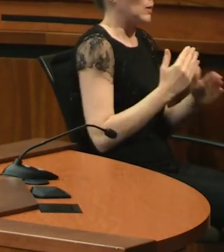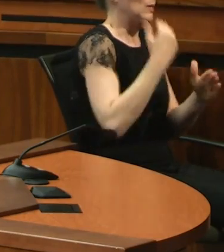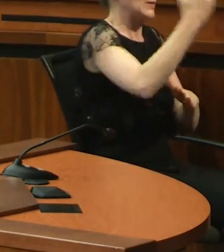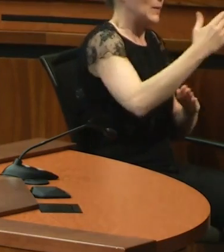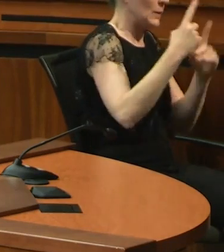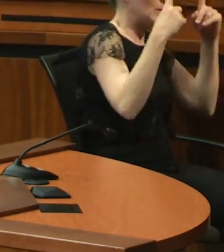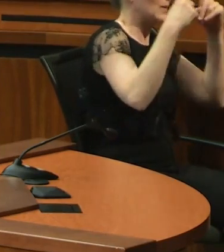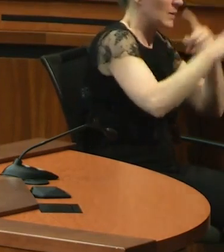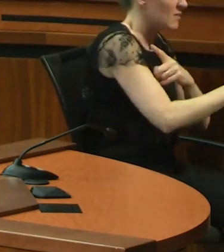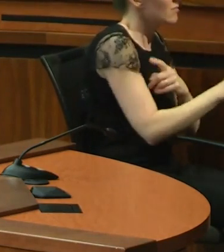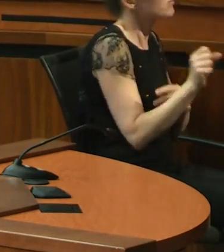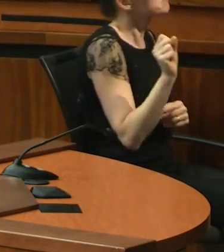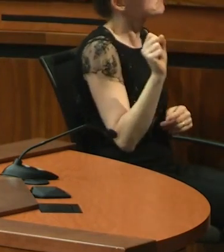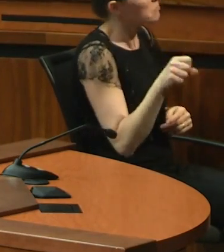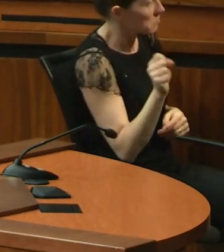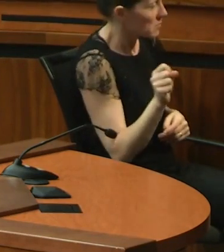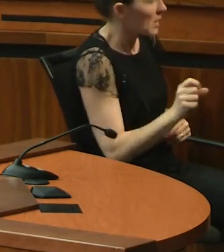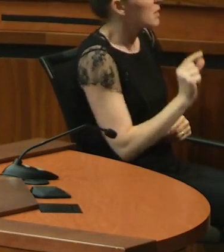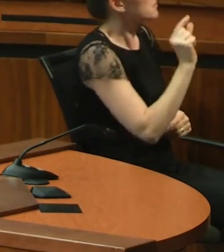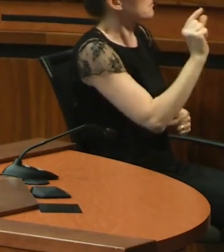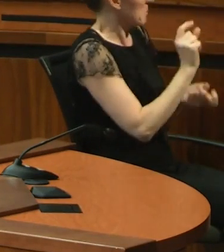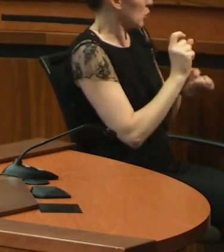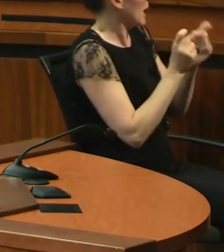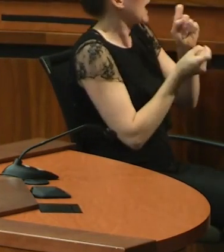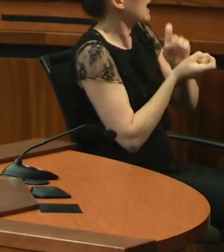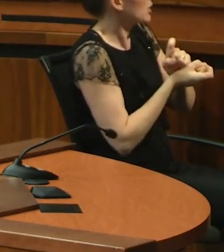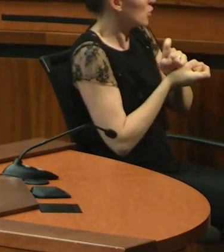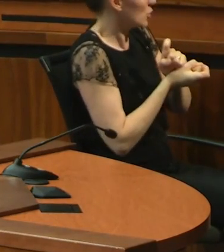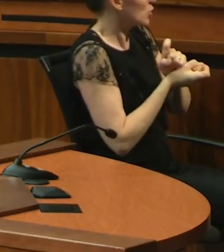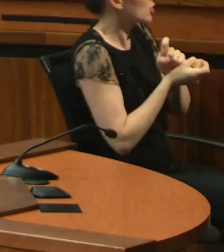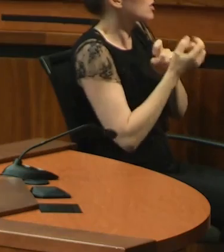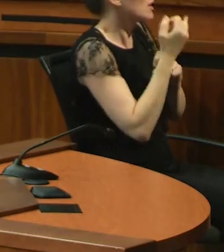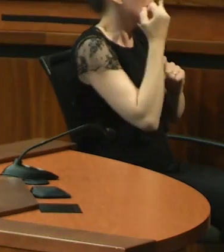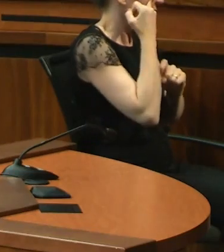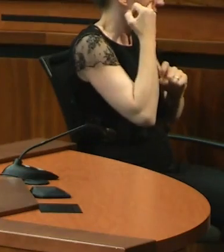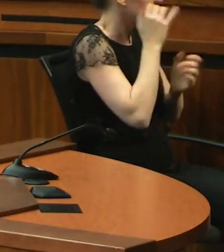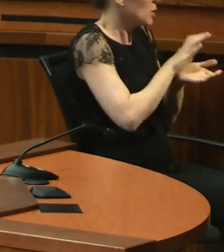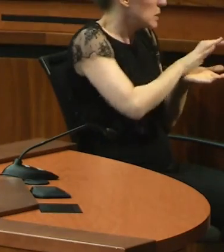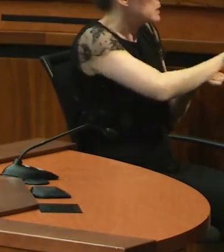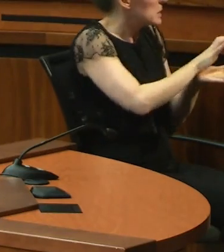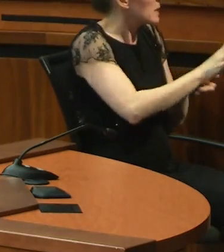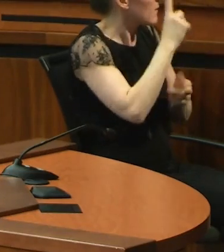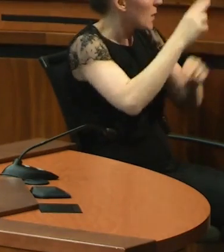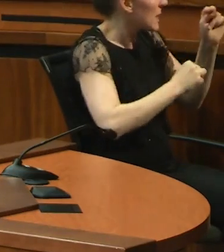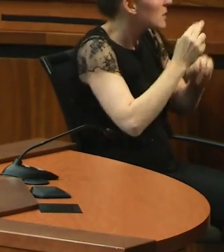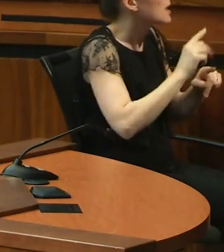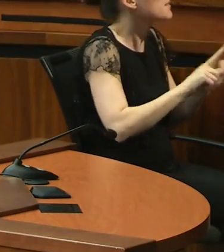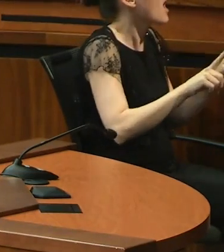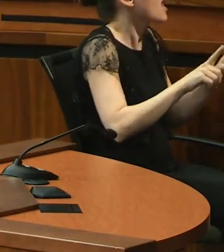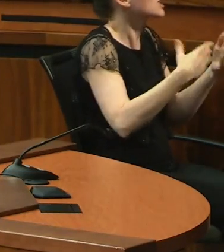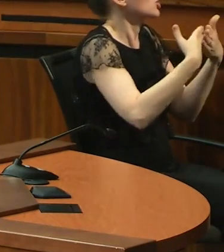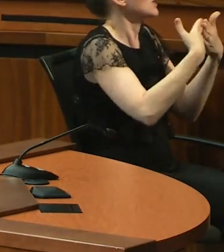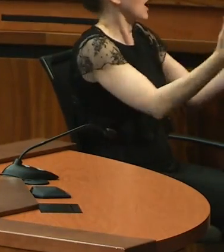from the shaping of channels and things like that. Largely the shape of the watershed, geologically speaking, hasn't changed. So even if a